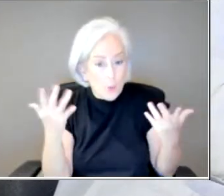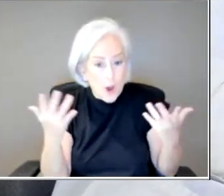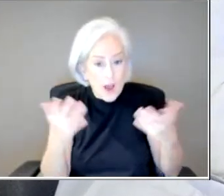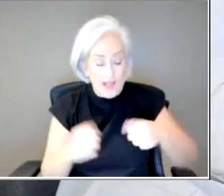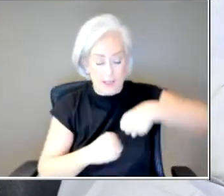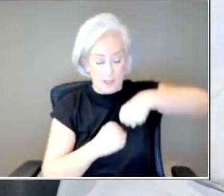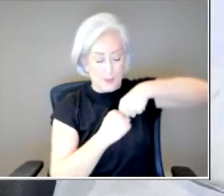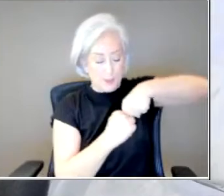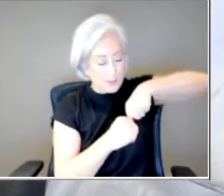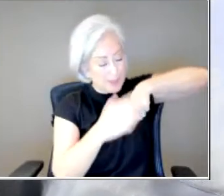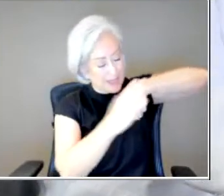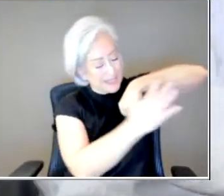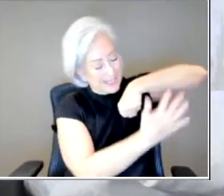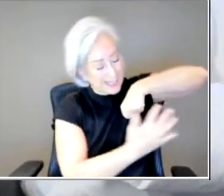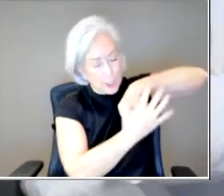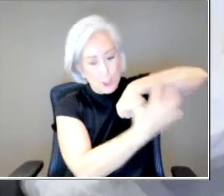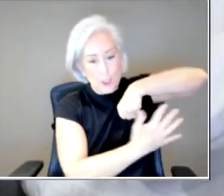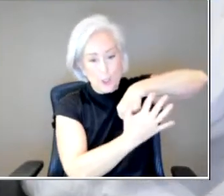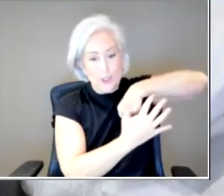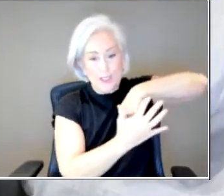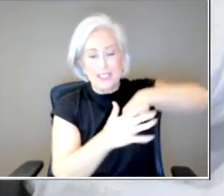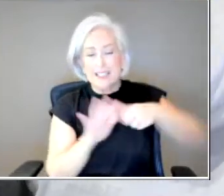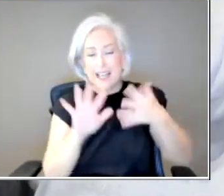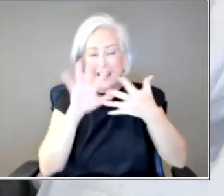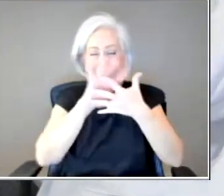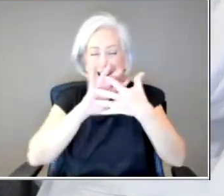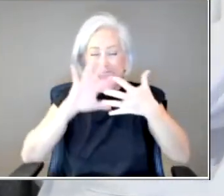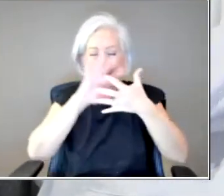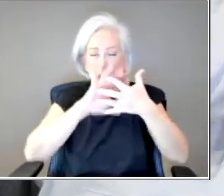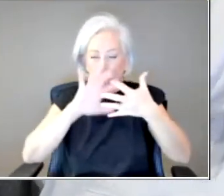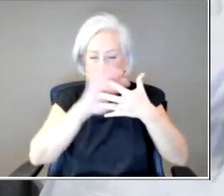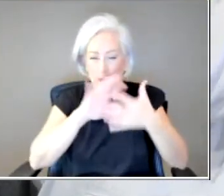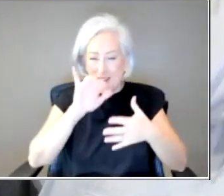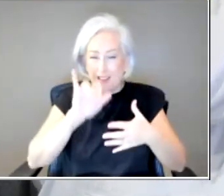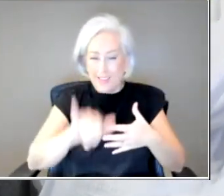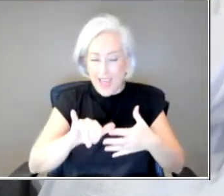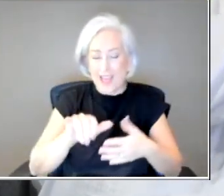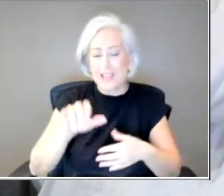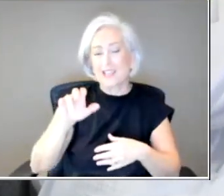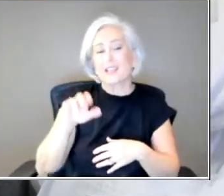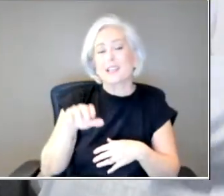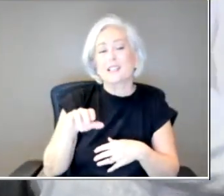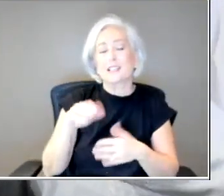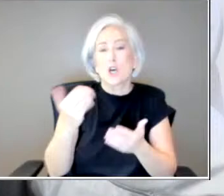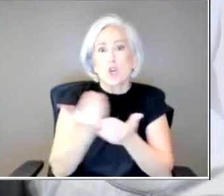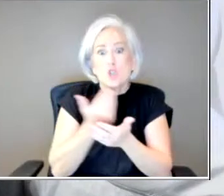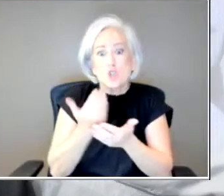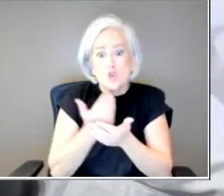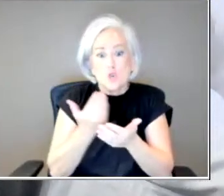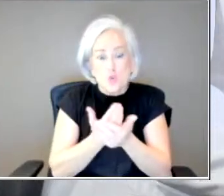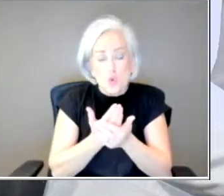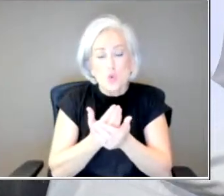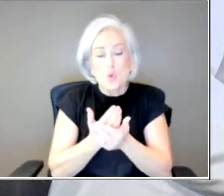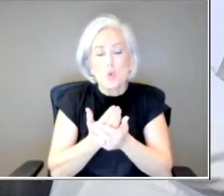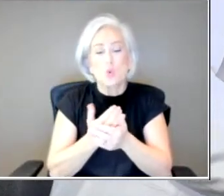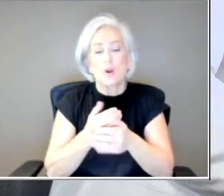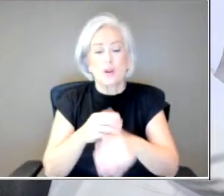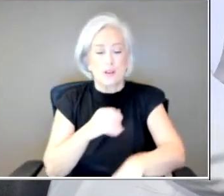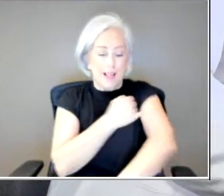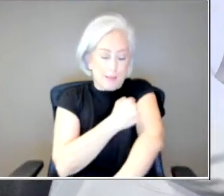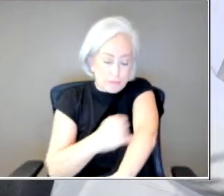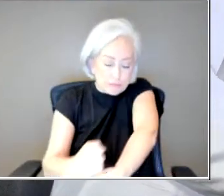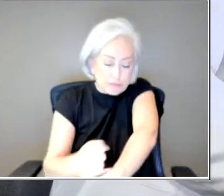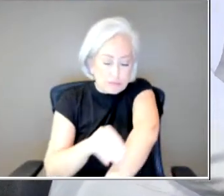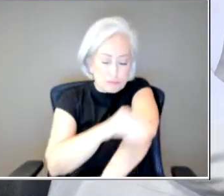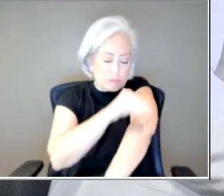the outside of this person's knee. And that's that neovascularity, or abnormal new blood vessel formation. That is the sign, that is